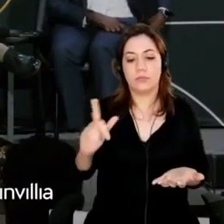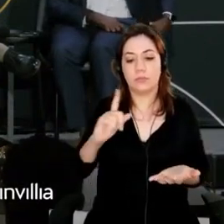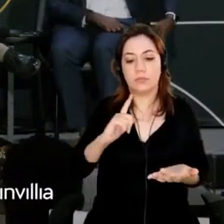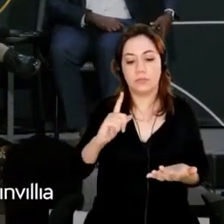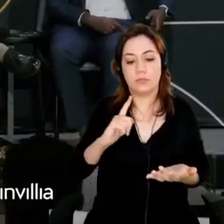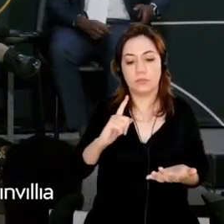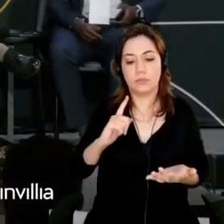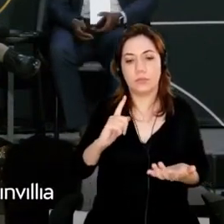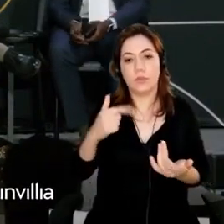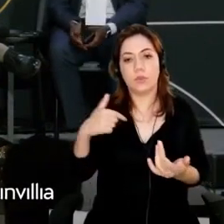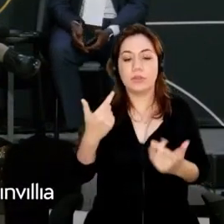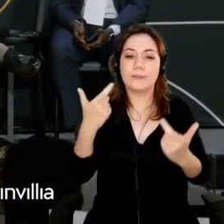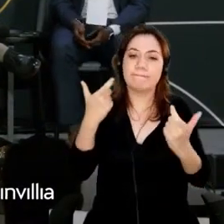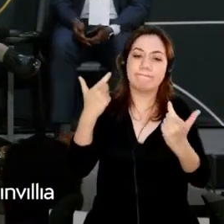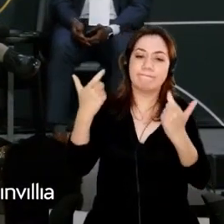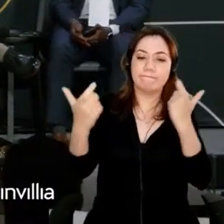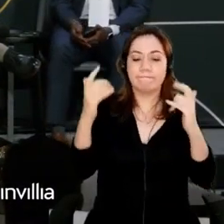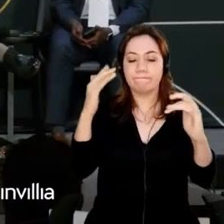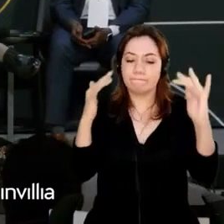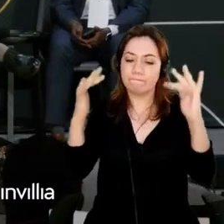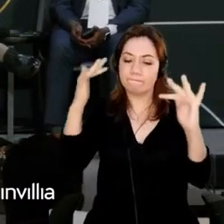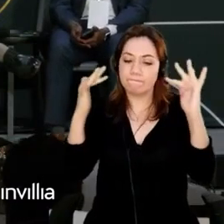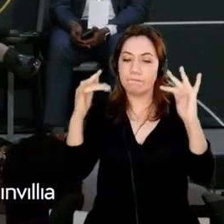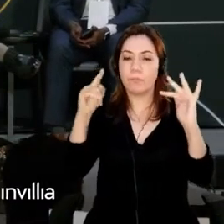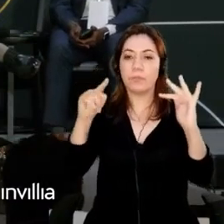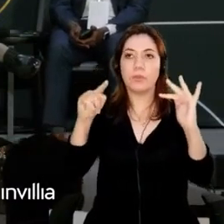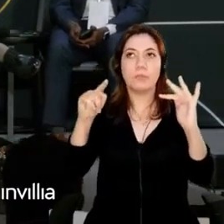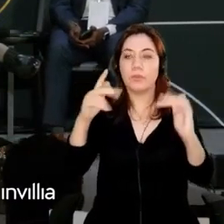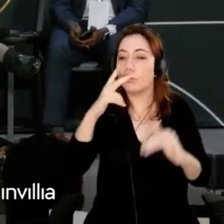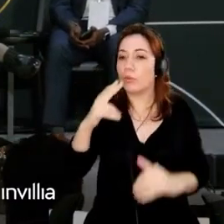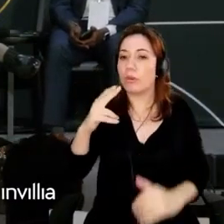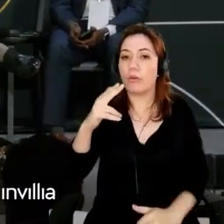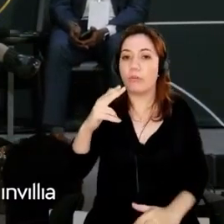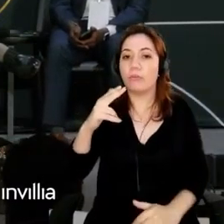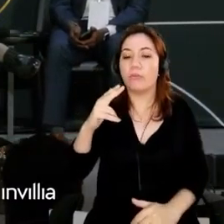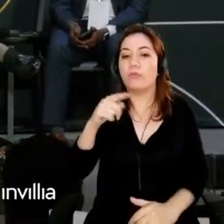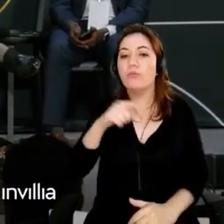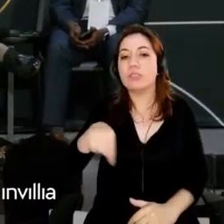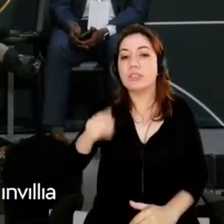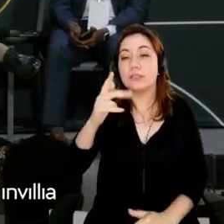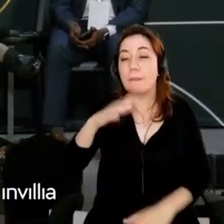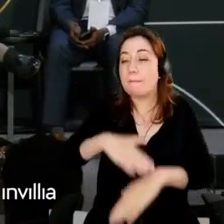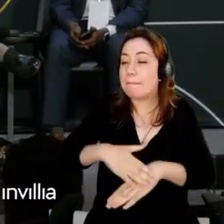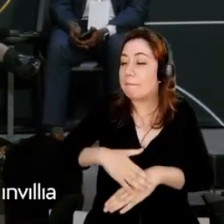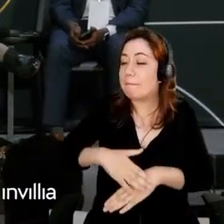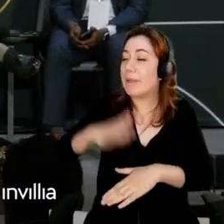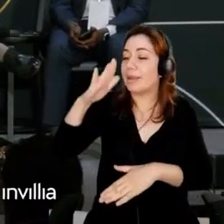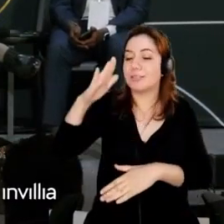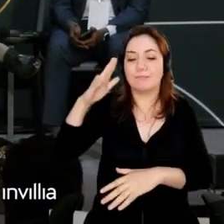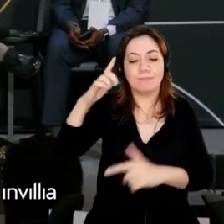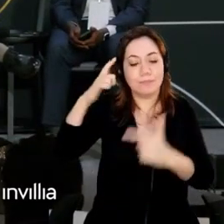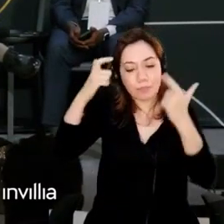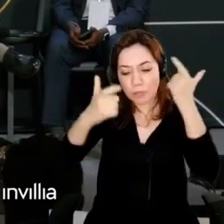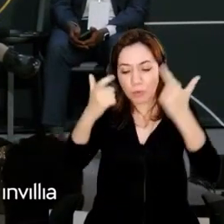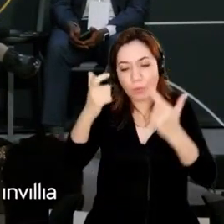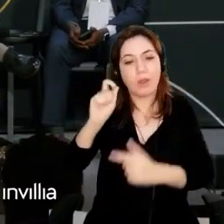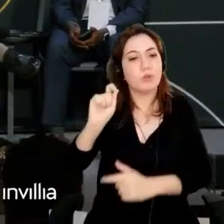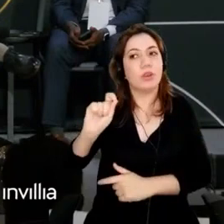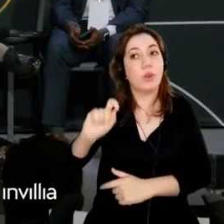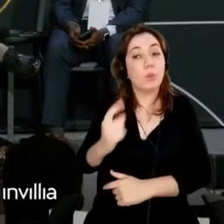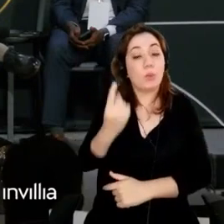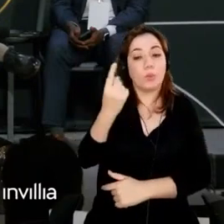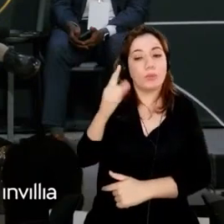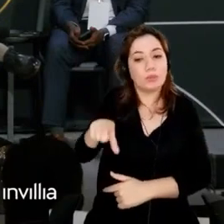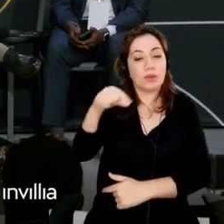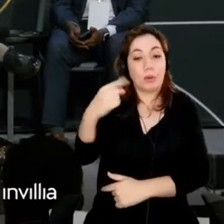one worries you the most? For each of you, quickly, which concern